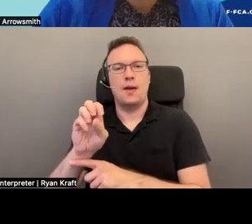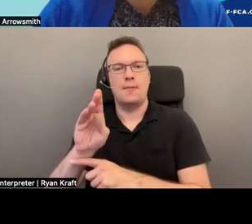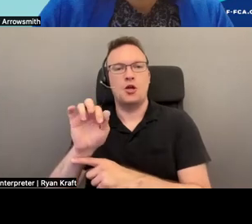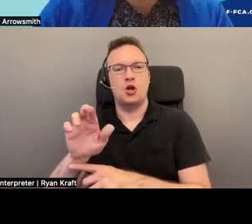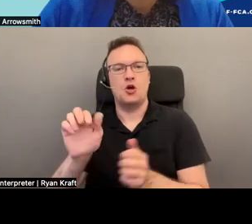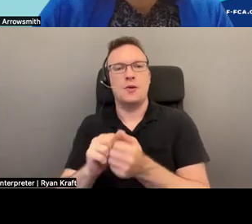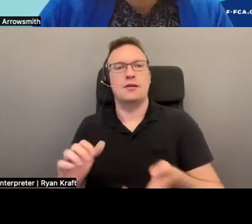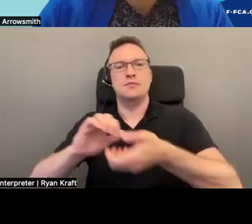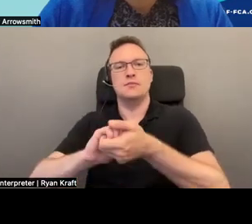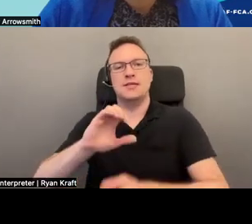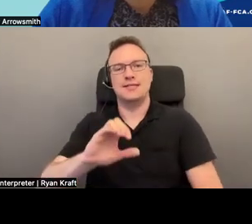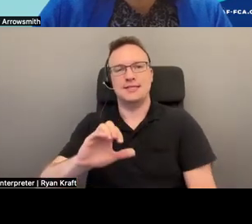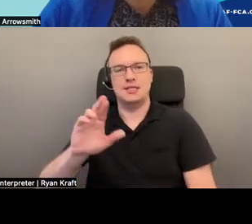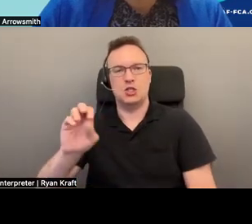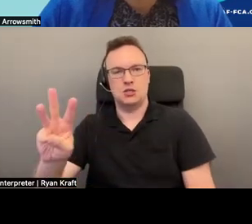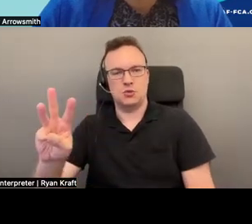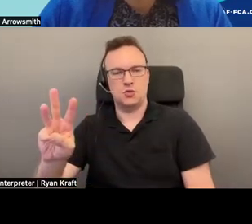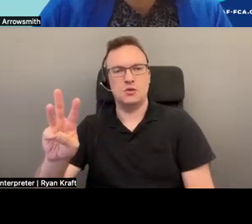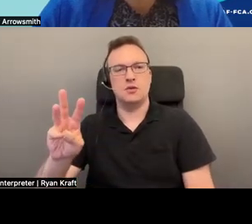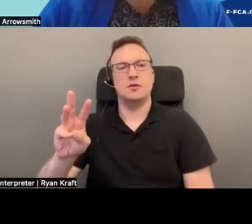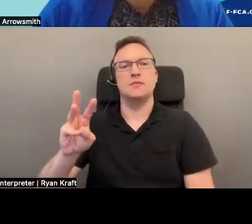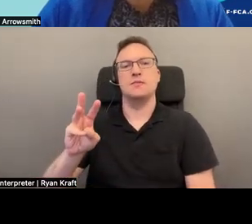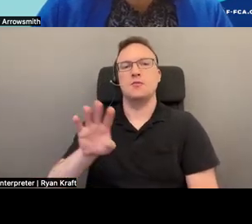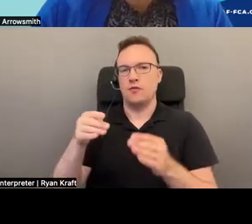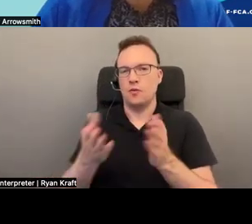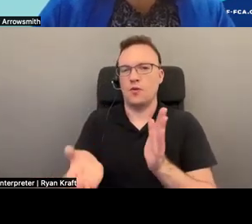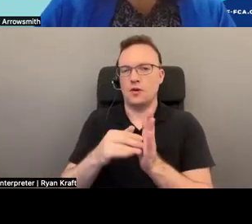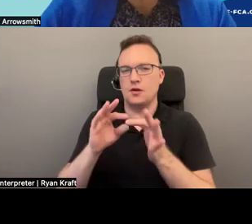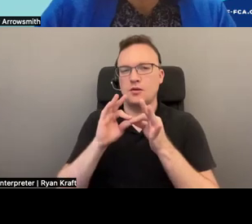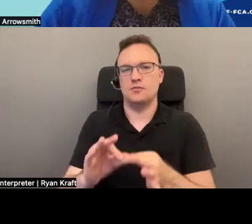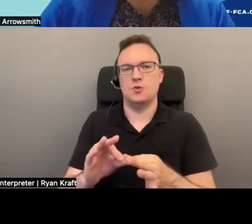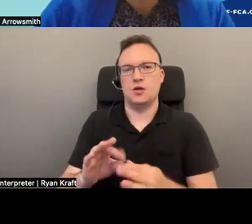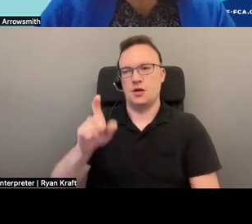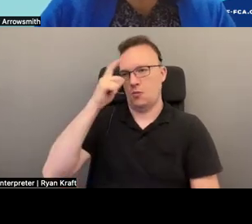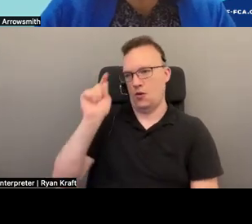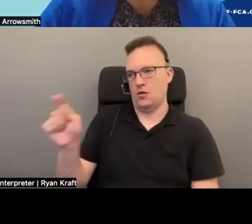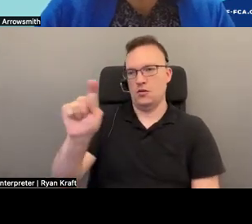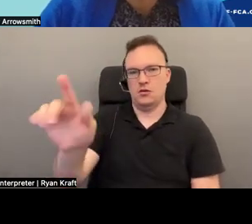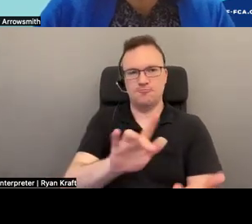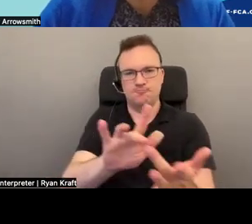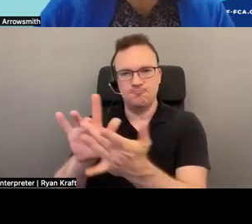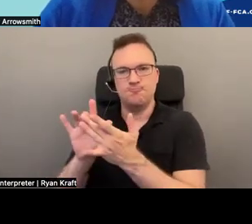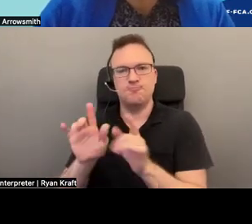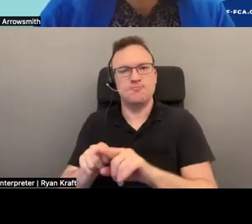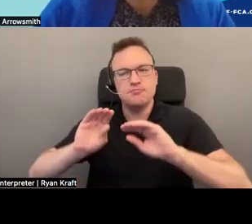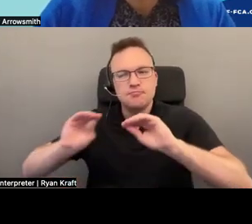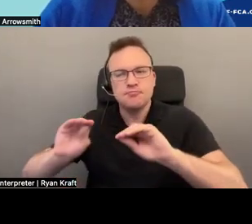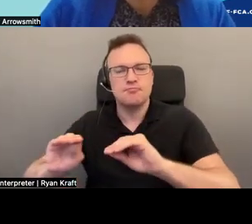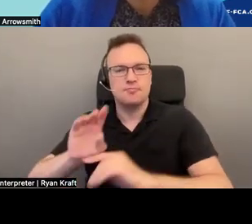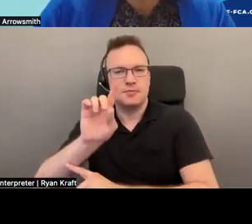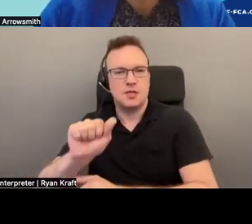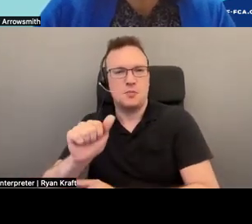Council for Rehabilitation and Work, focused once again on reaching out to employers and teaching them